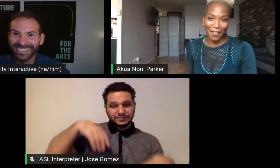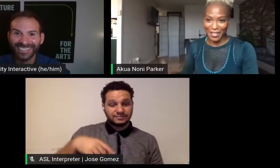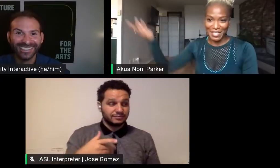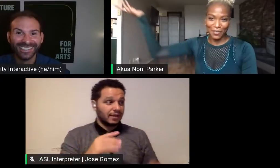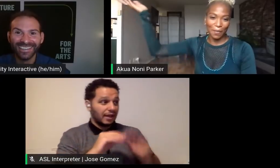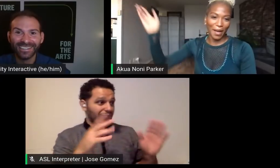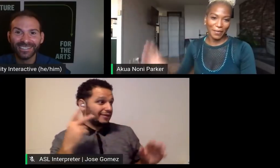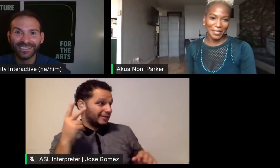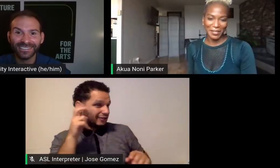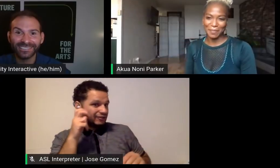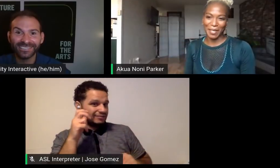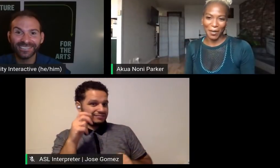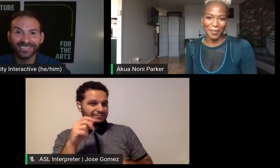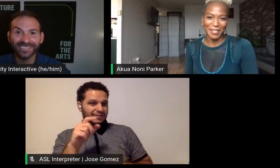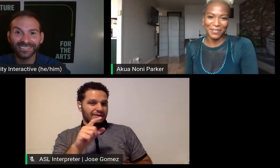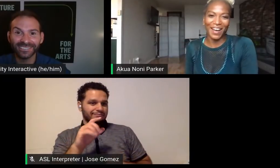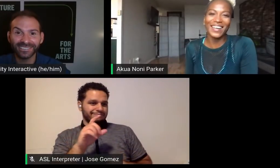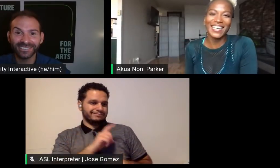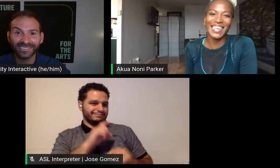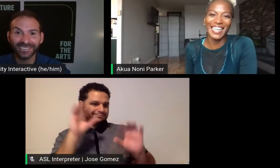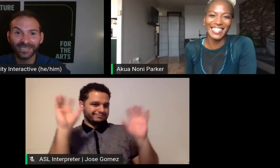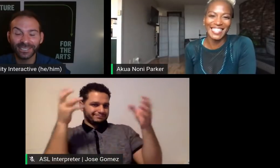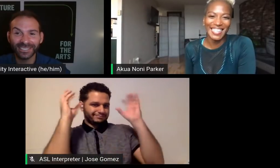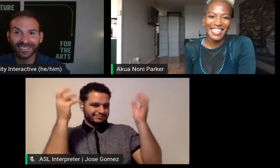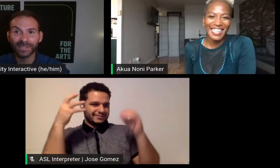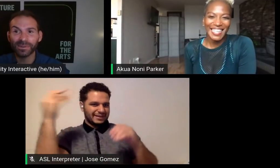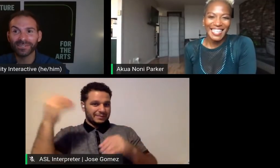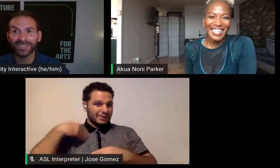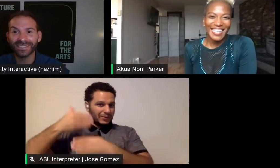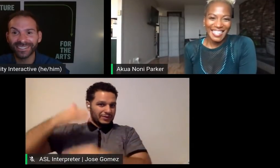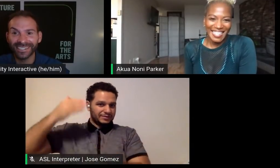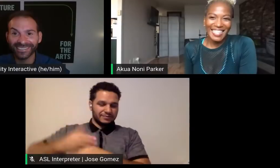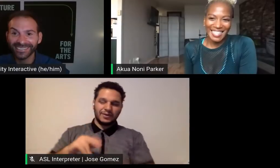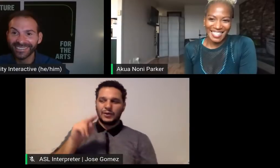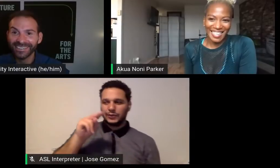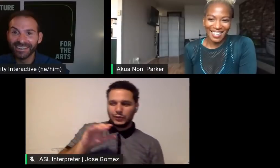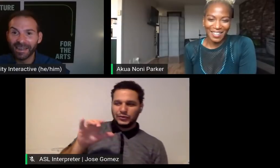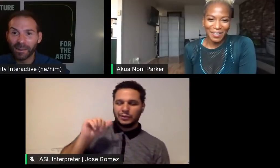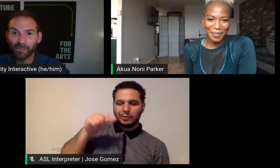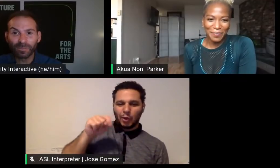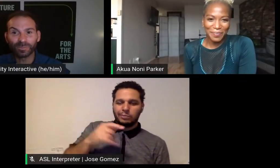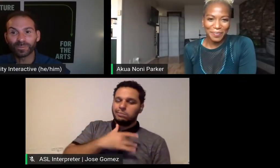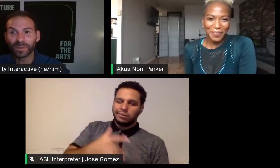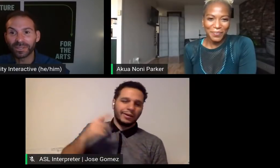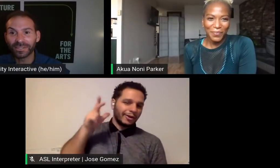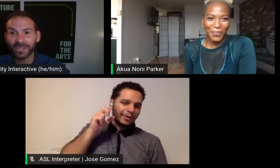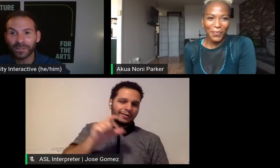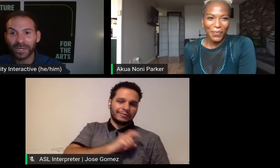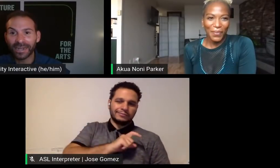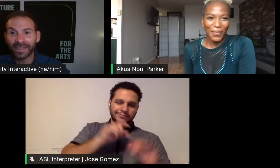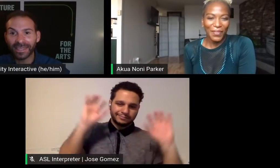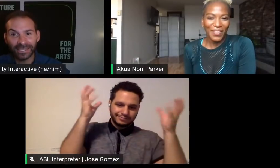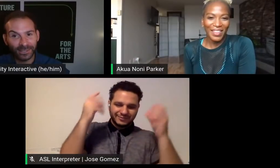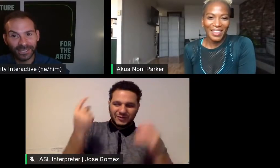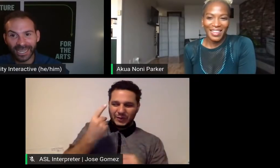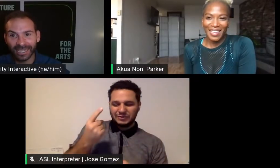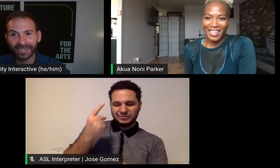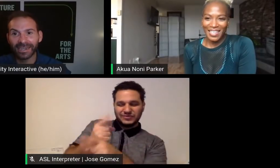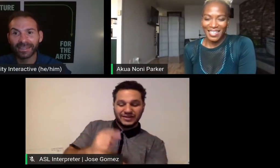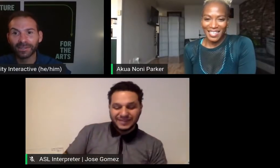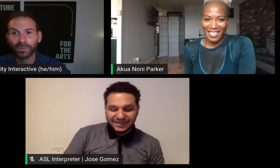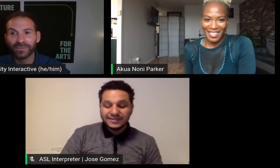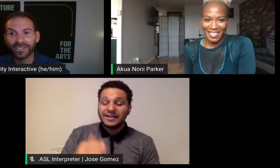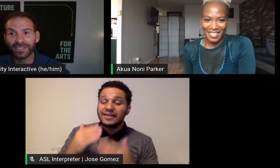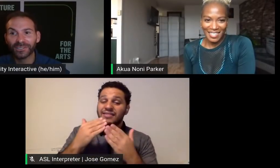the sirens from my windows being open as well. New York City apartments, you know. Yeah. So thank you